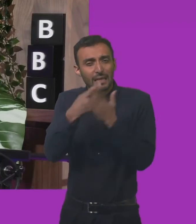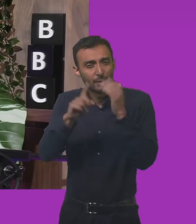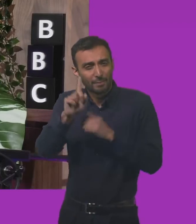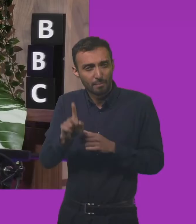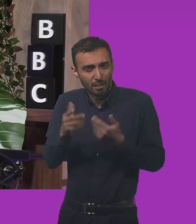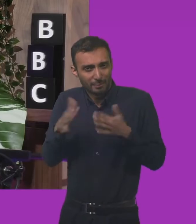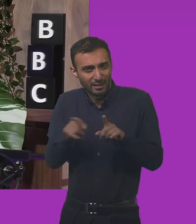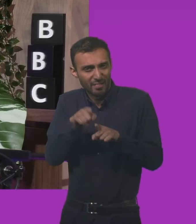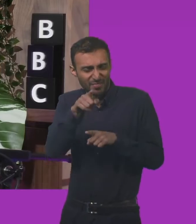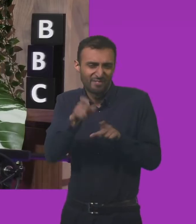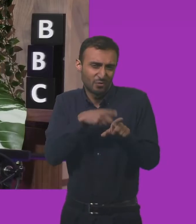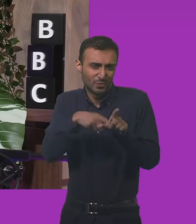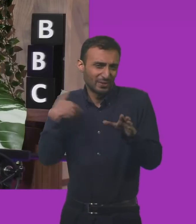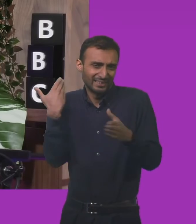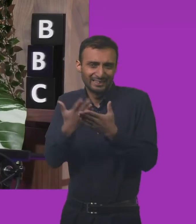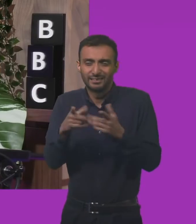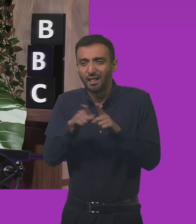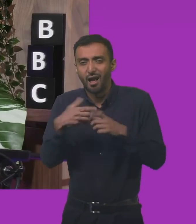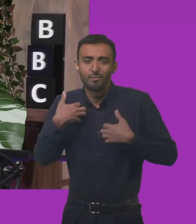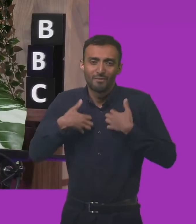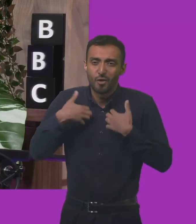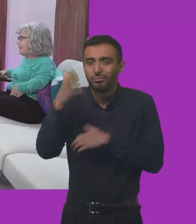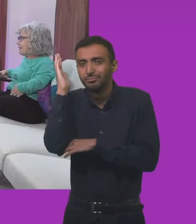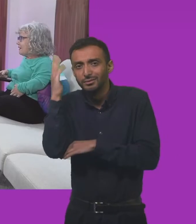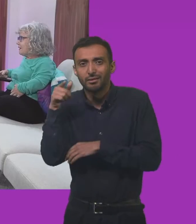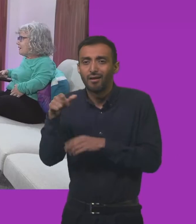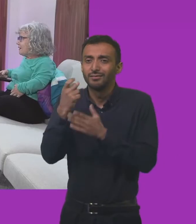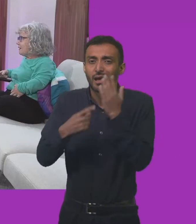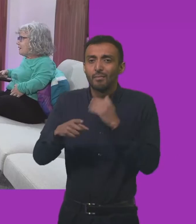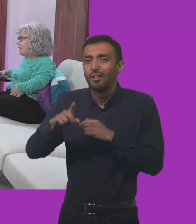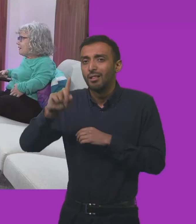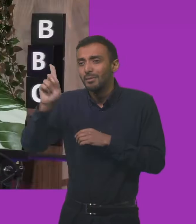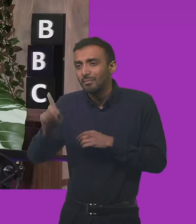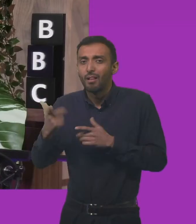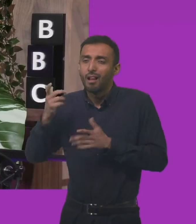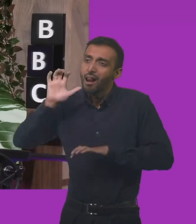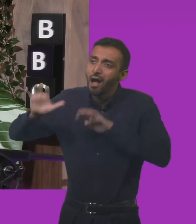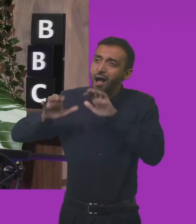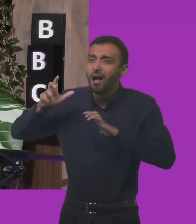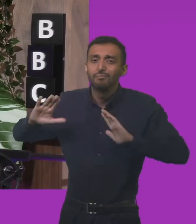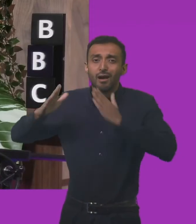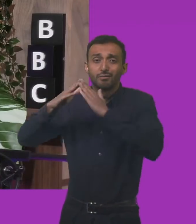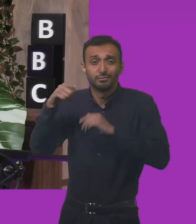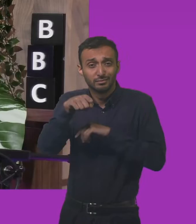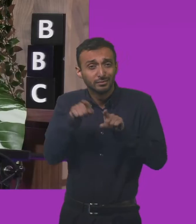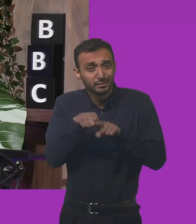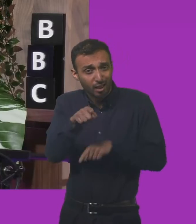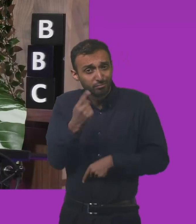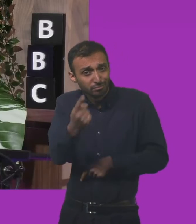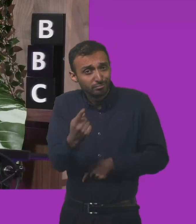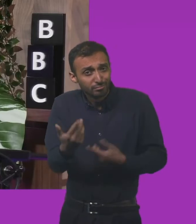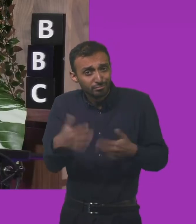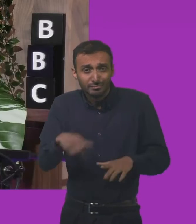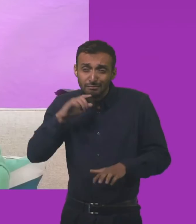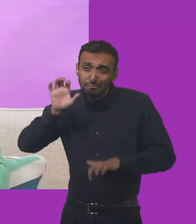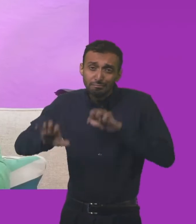speakers, these disabled blokes climbing mountains. Are you the same as those people climbing mountains? Have you gone that